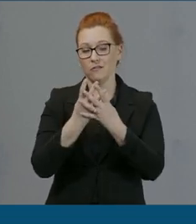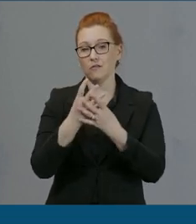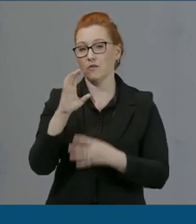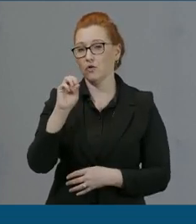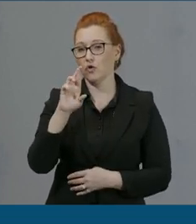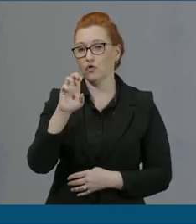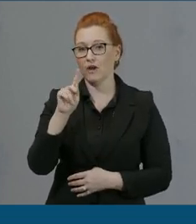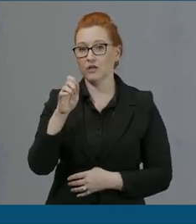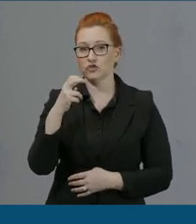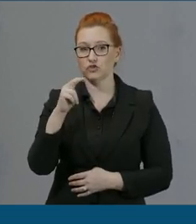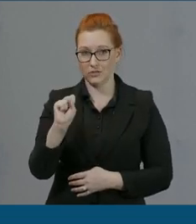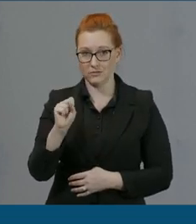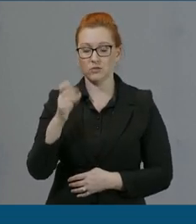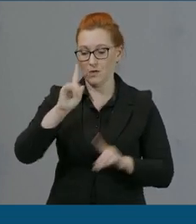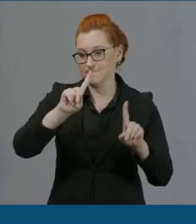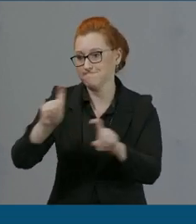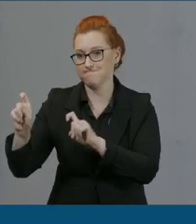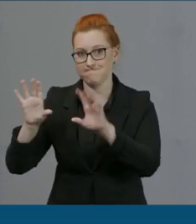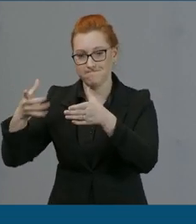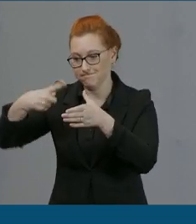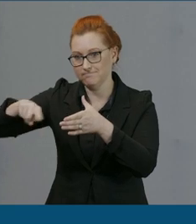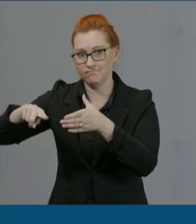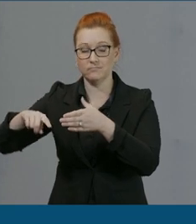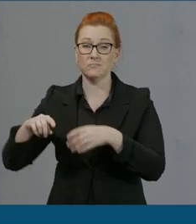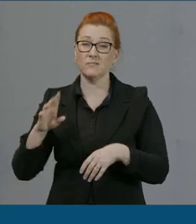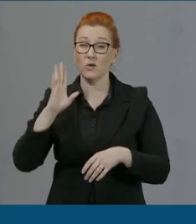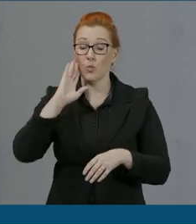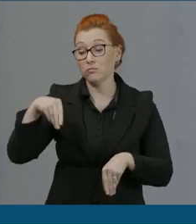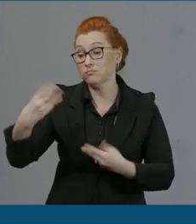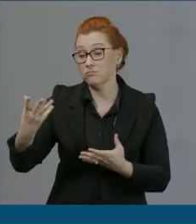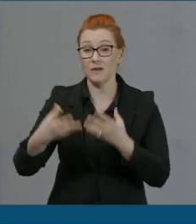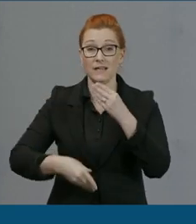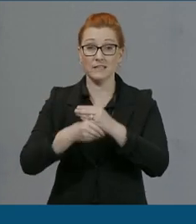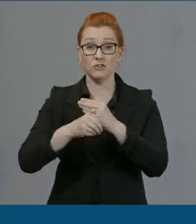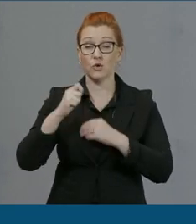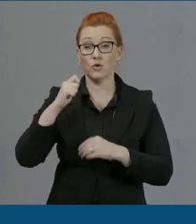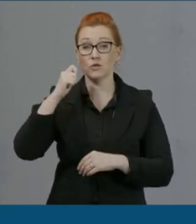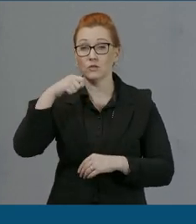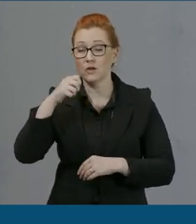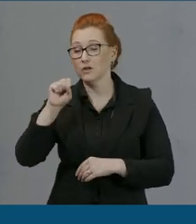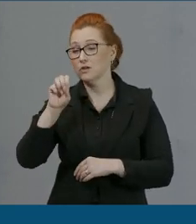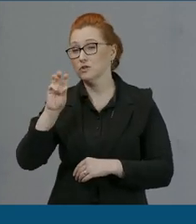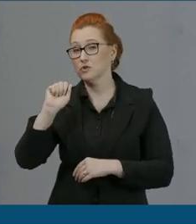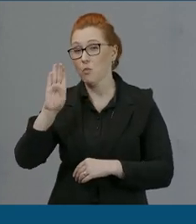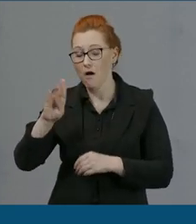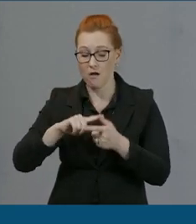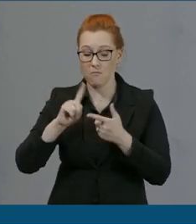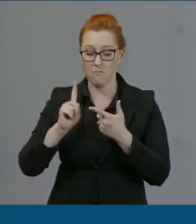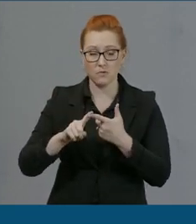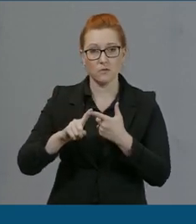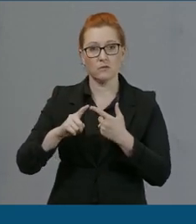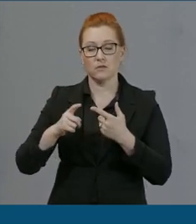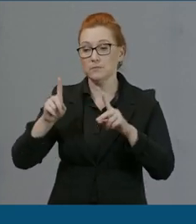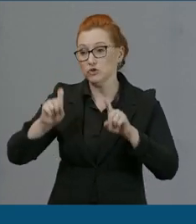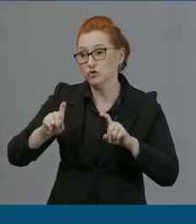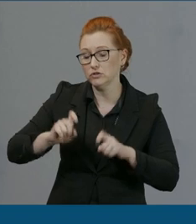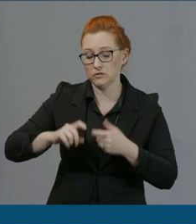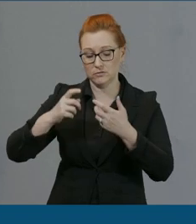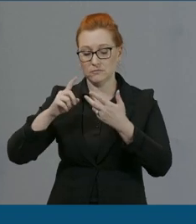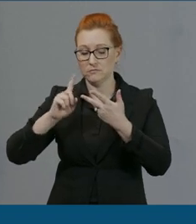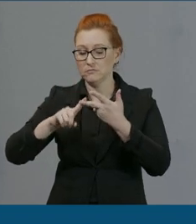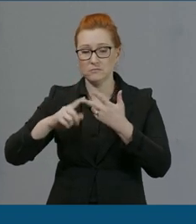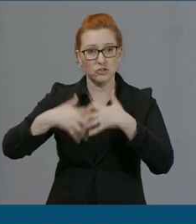reentry. With additional supplies, swabs, reagents, rapid testing machines, we're going to expand